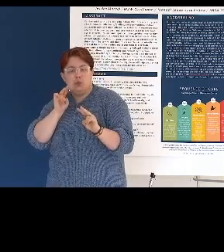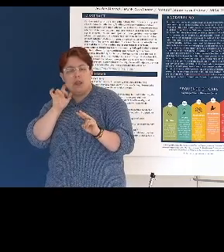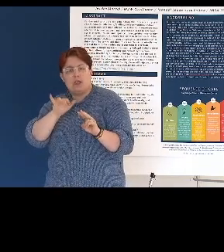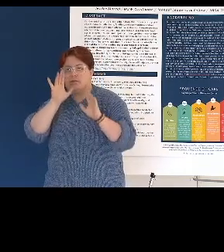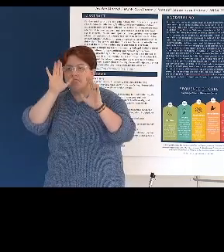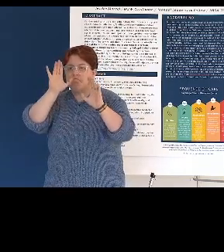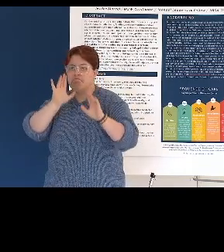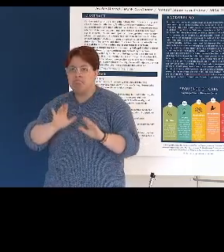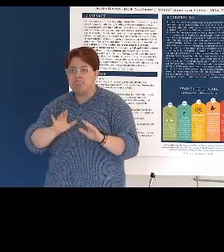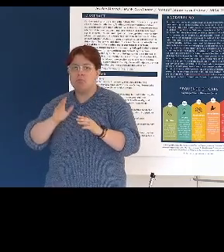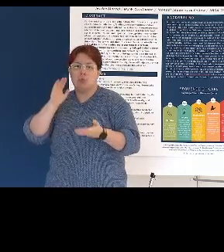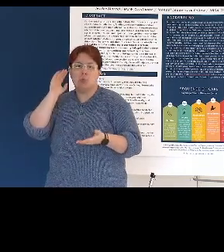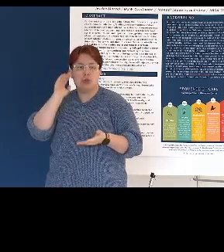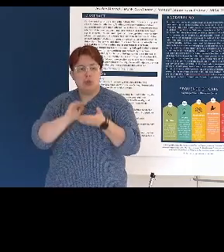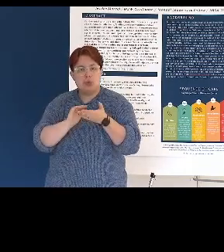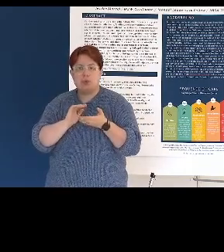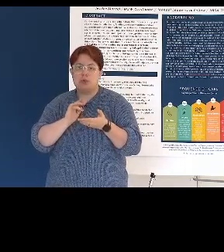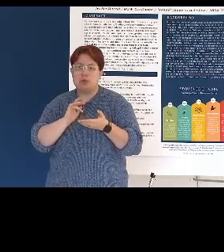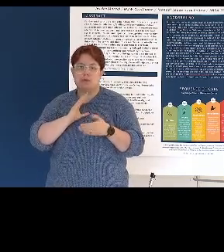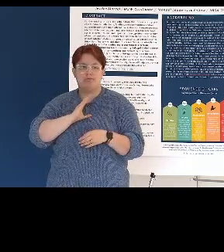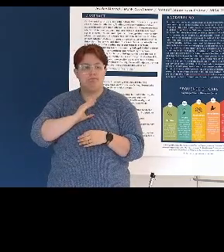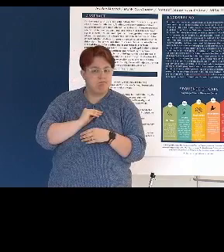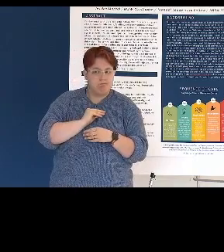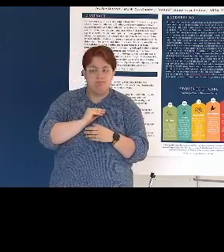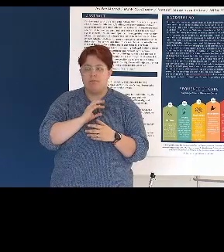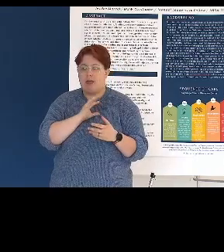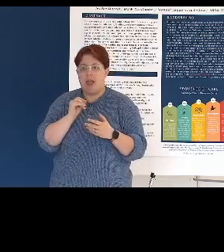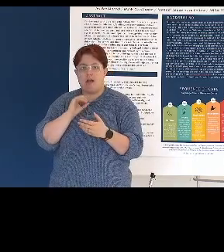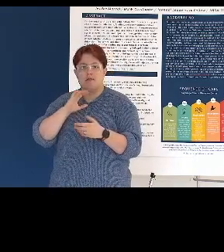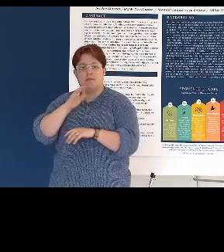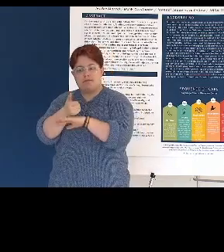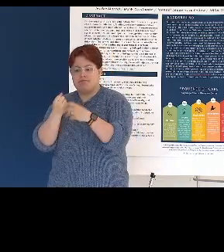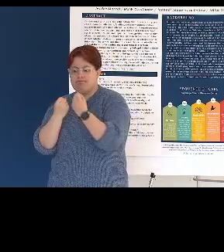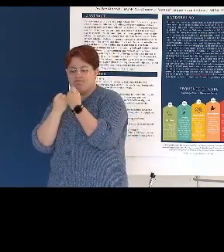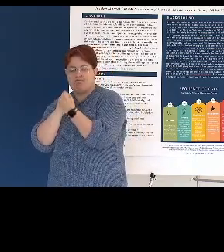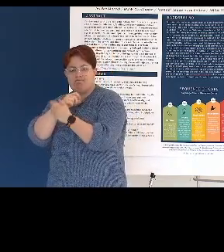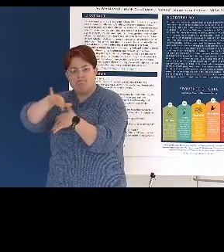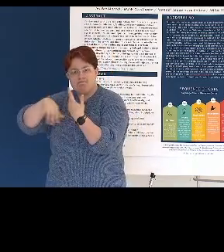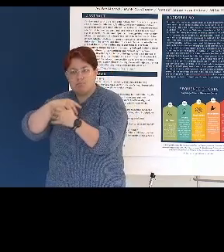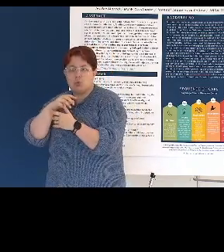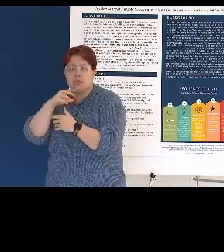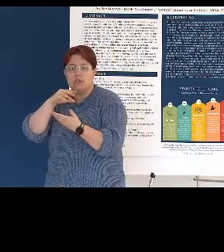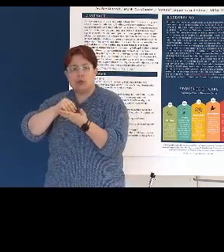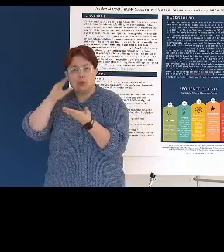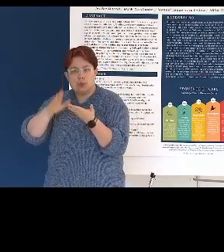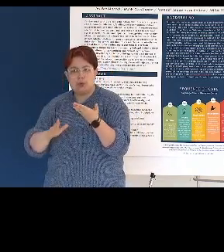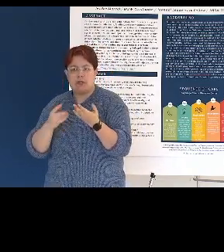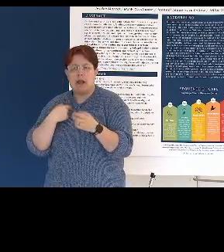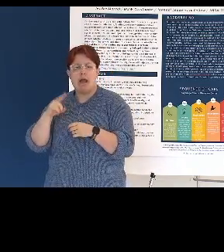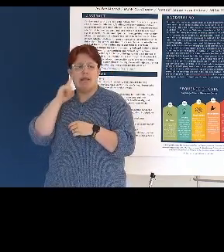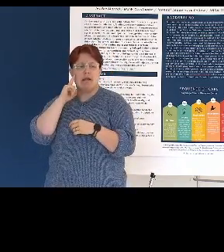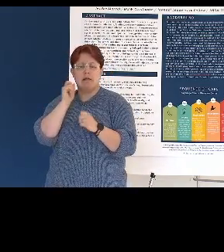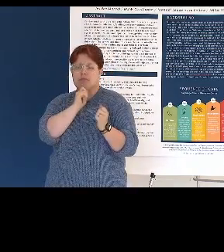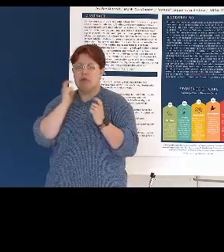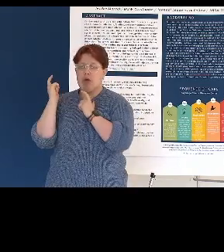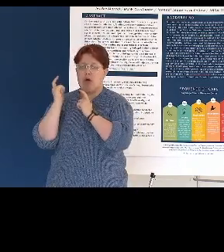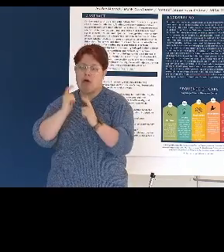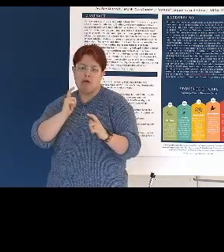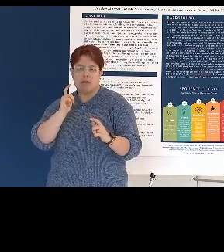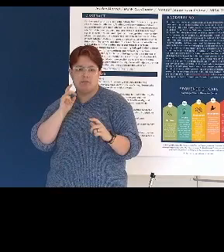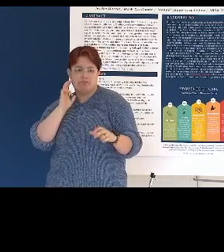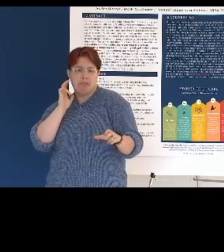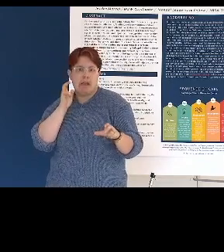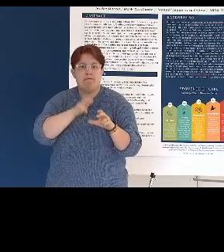reduce burnout and to grow support between students. And I think it's also a way for all of us to invest in collective care. Just